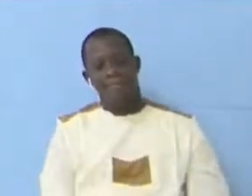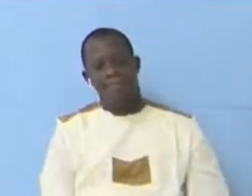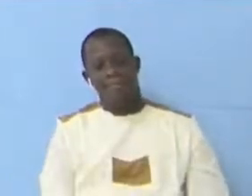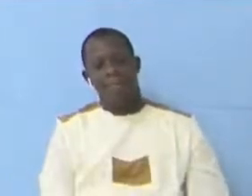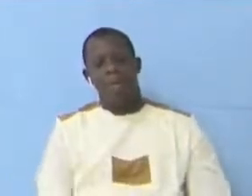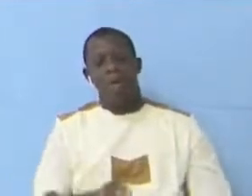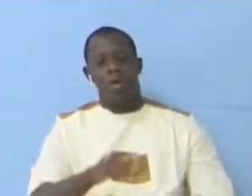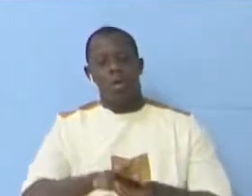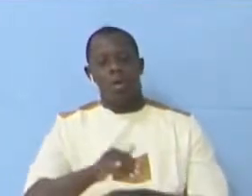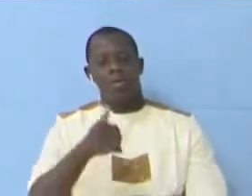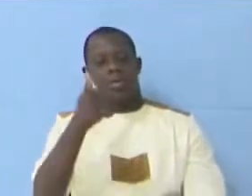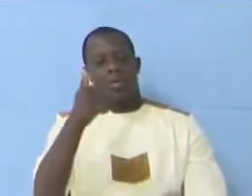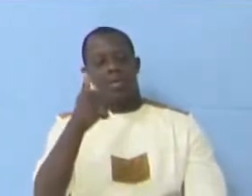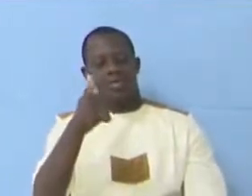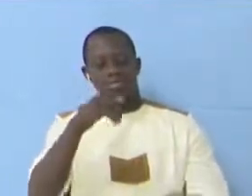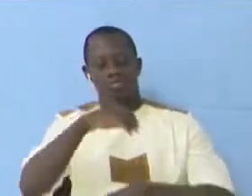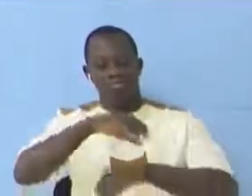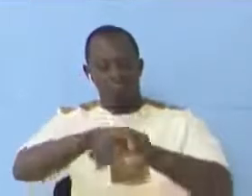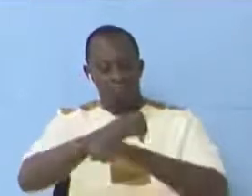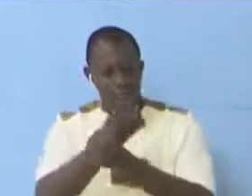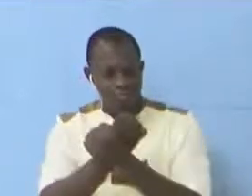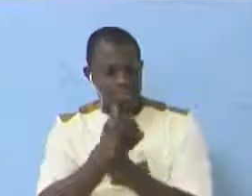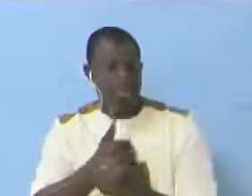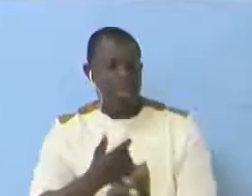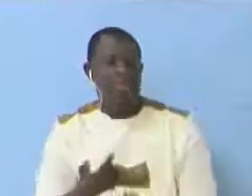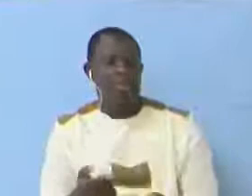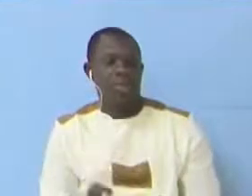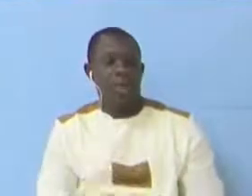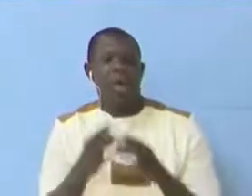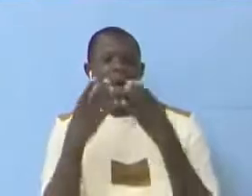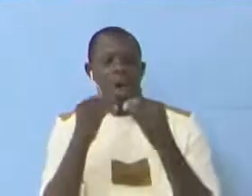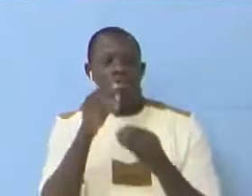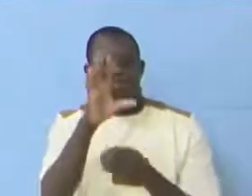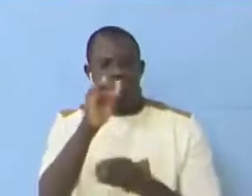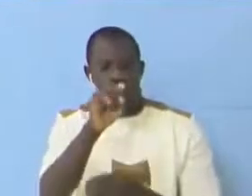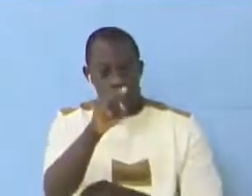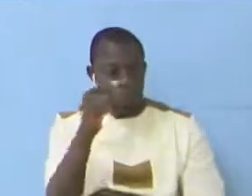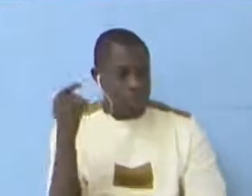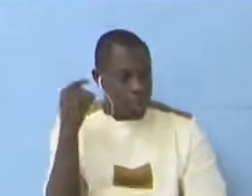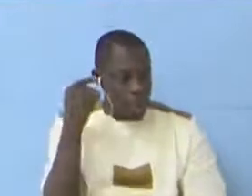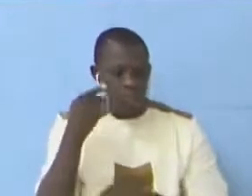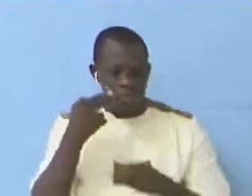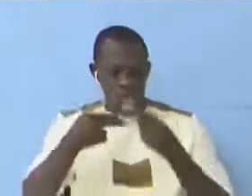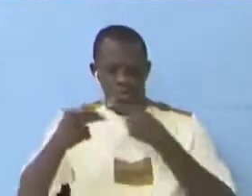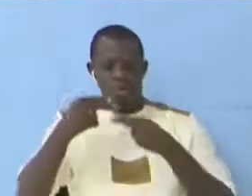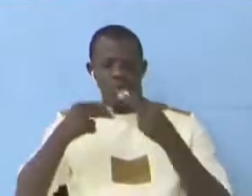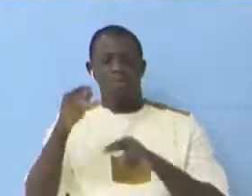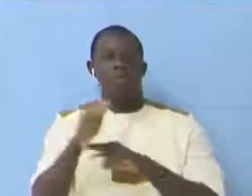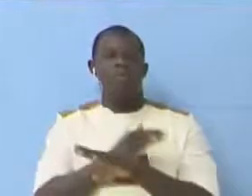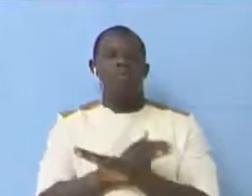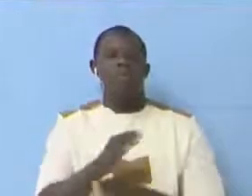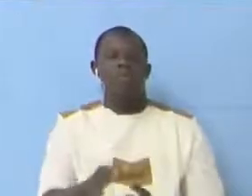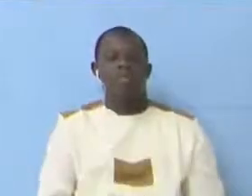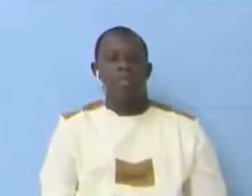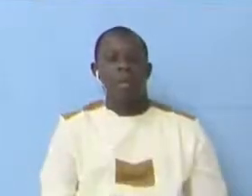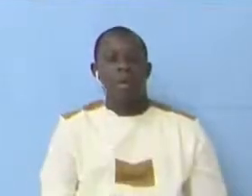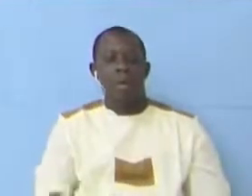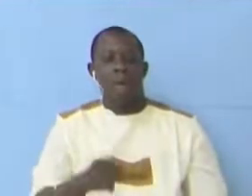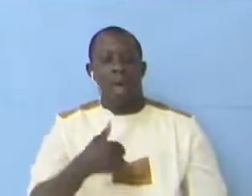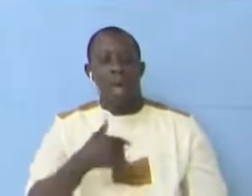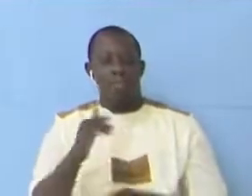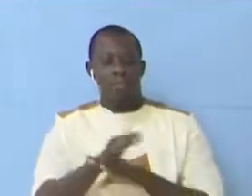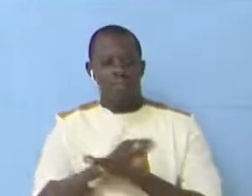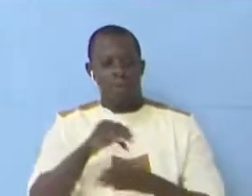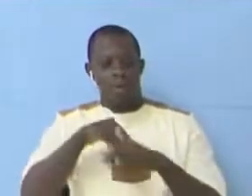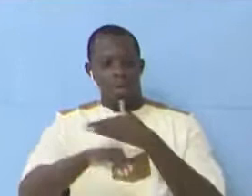the 6th, I was arrested. How did you come to hear this news? I was in my